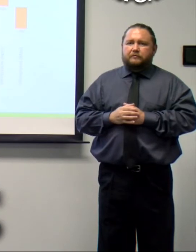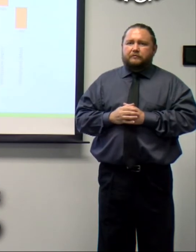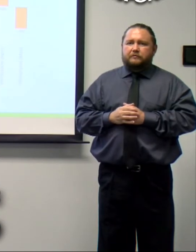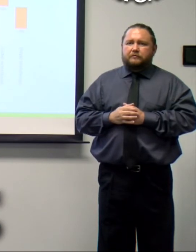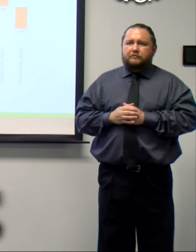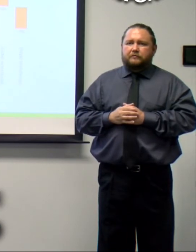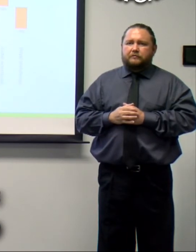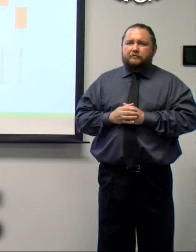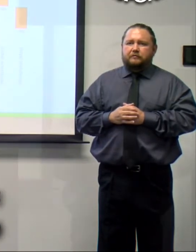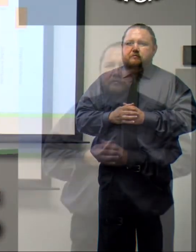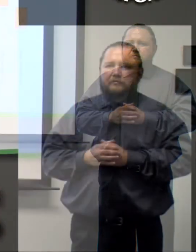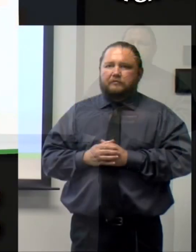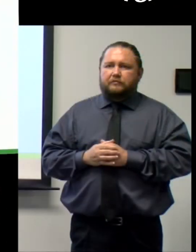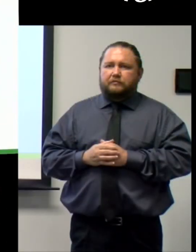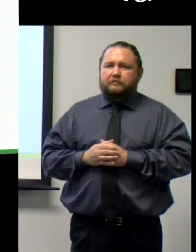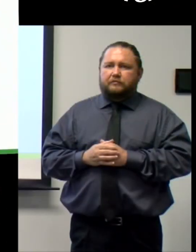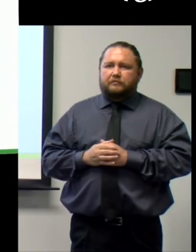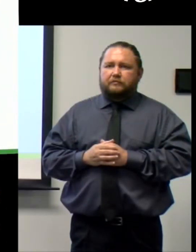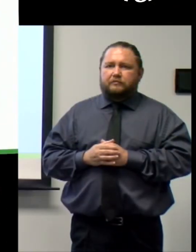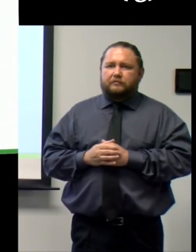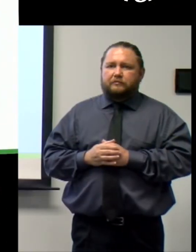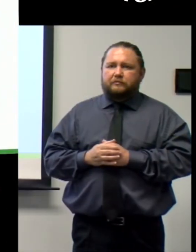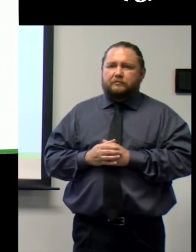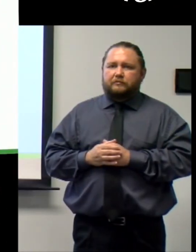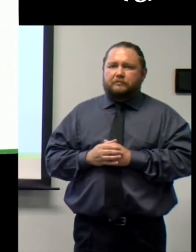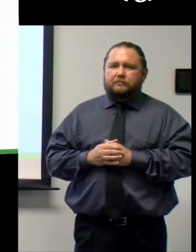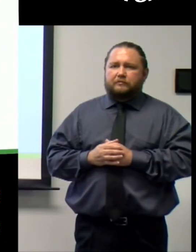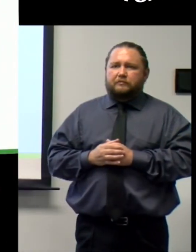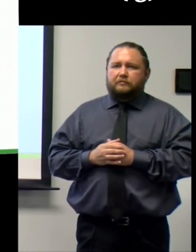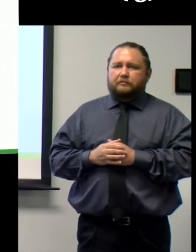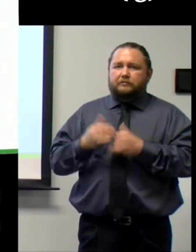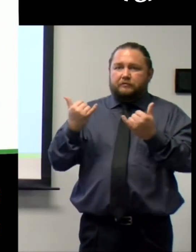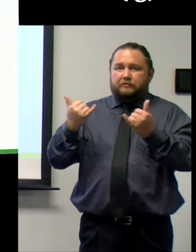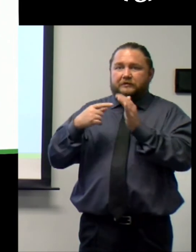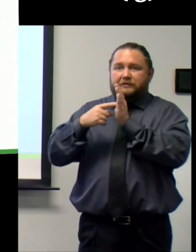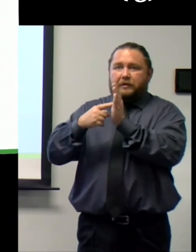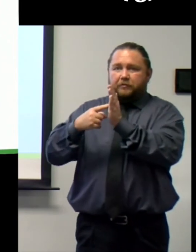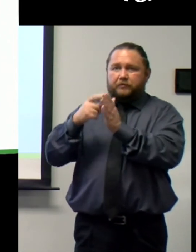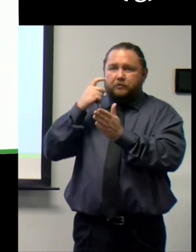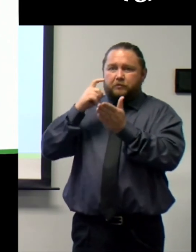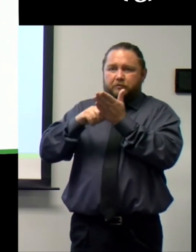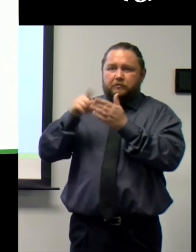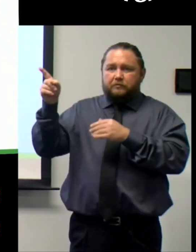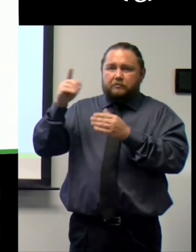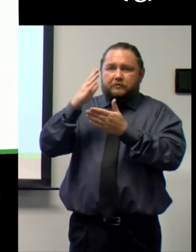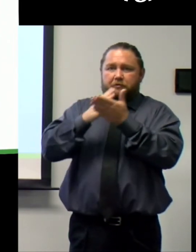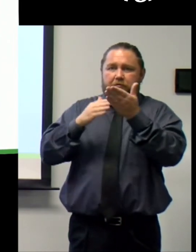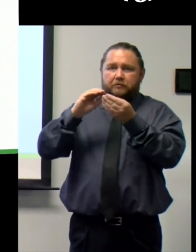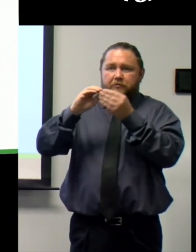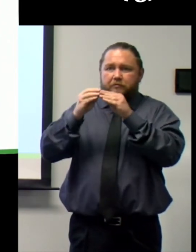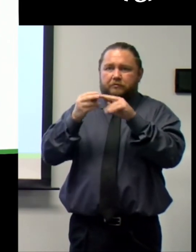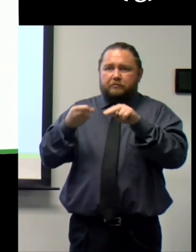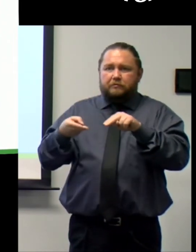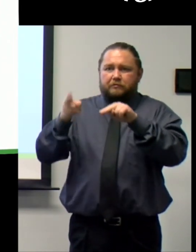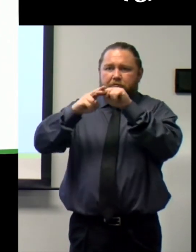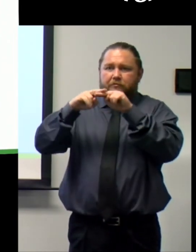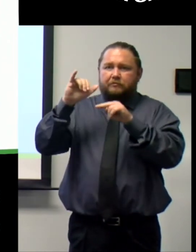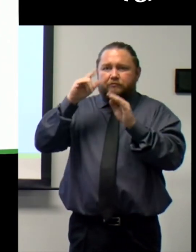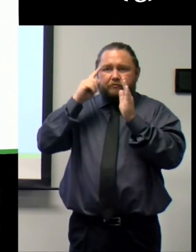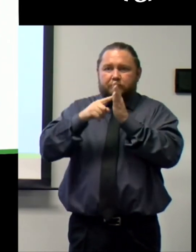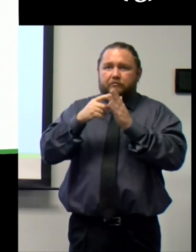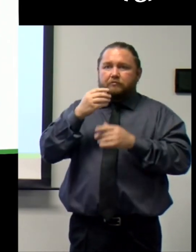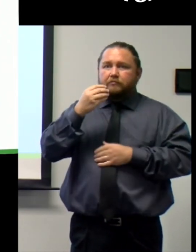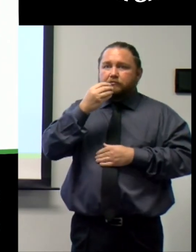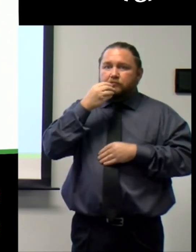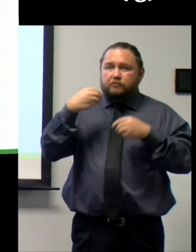see that on some of the blue bars where there's an increase in activity, this is with the cell phones. You can